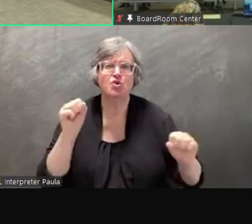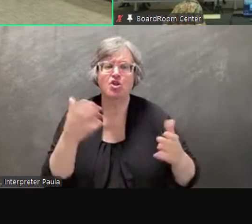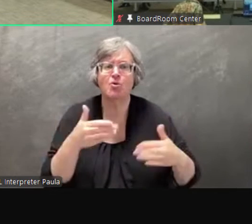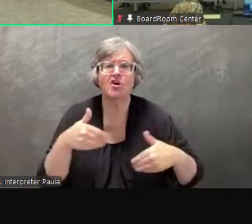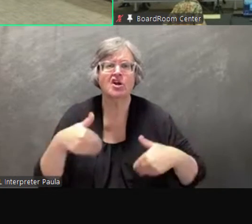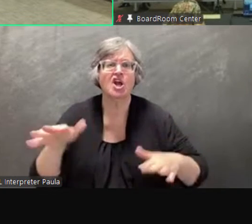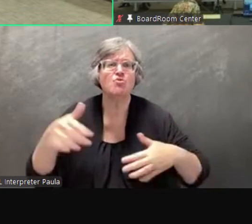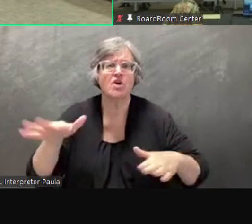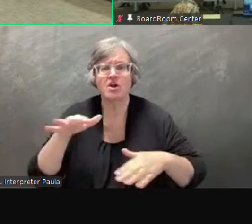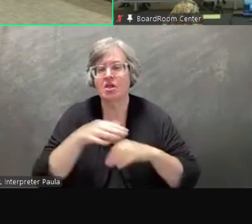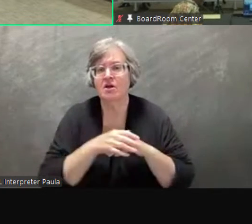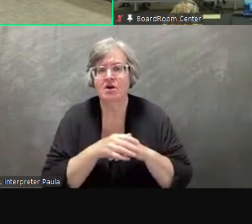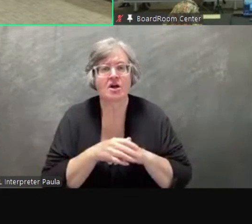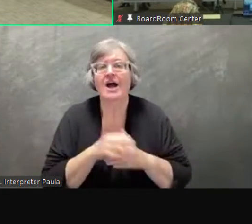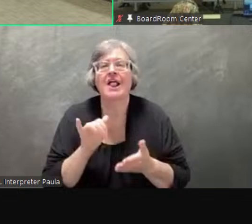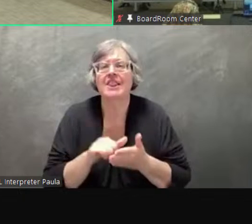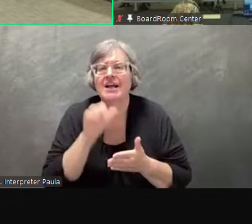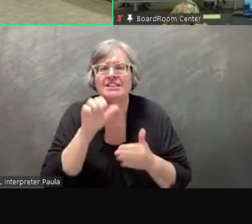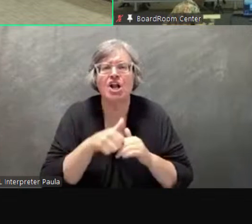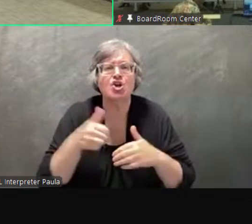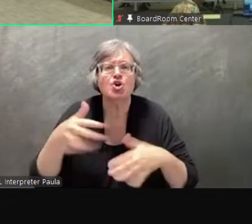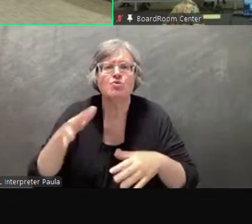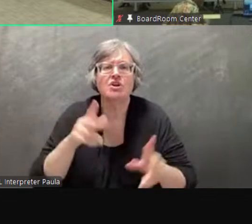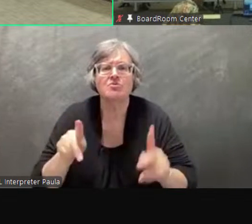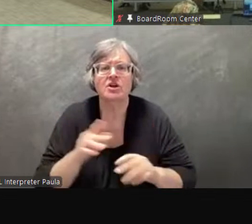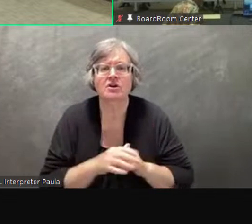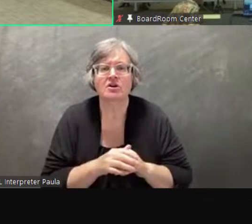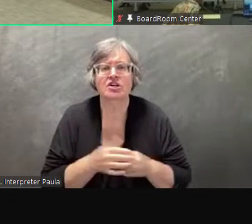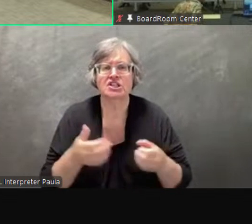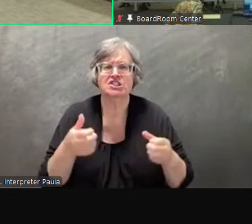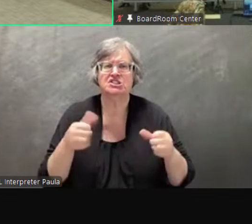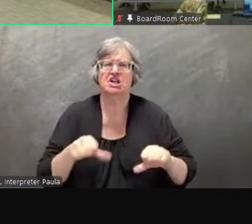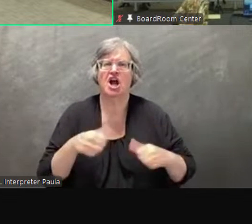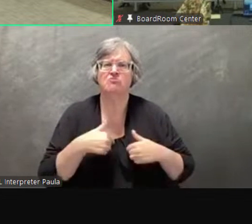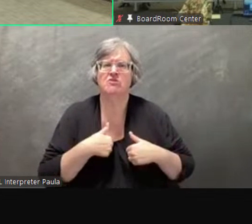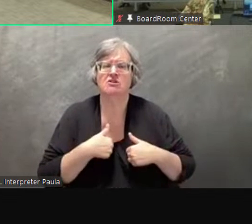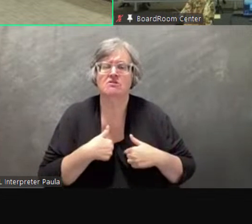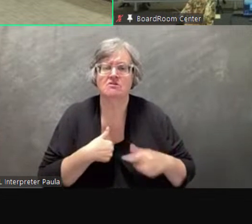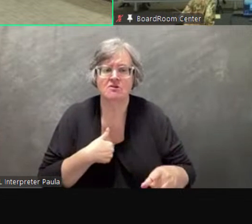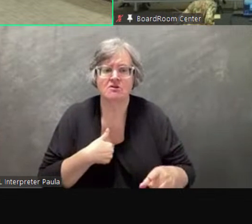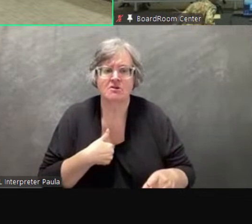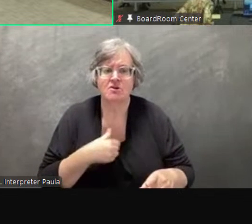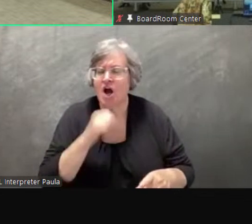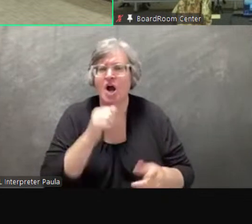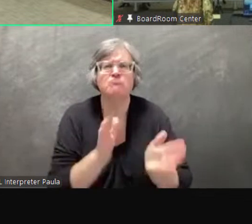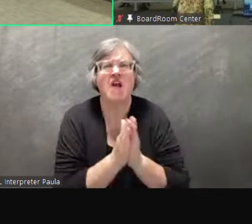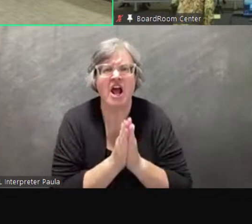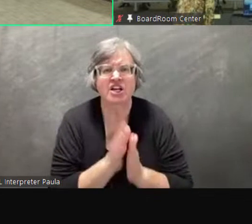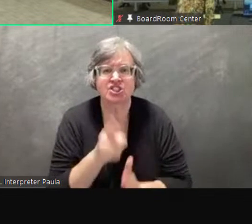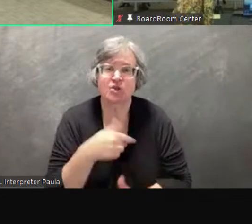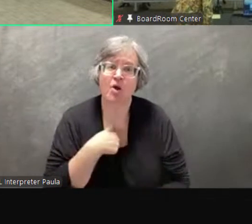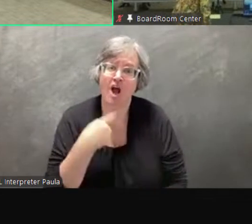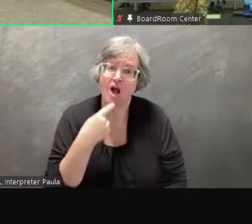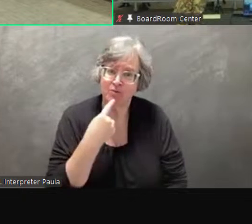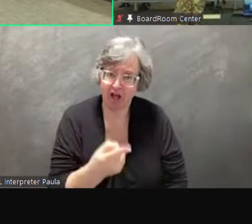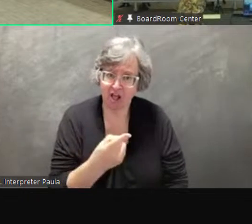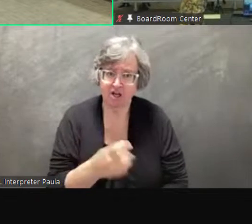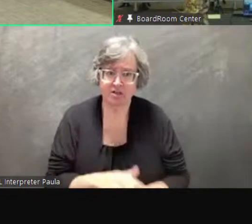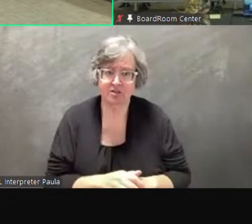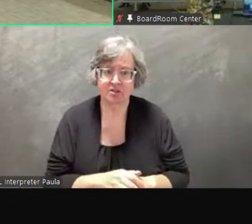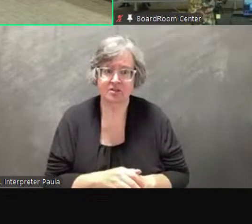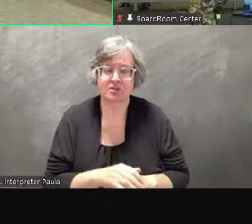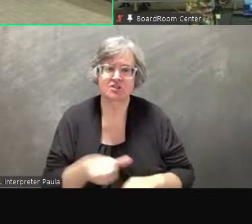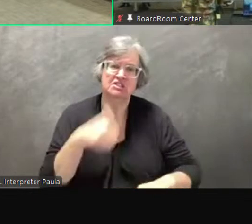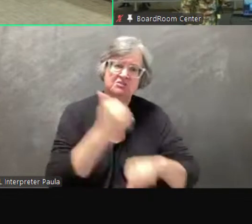them. That's not the way to get rid of them, denying me. So I'm not asking you, I'm telling you, put it